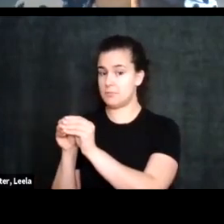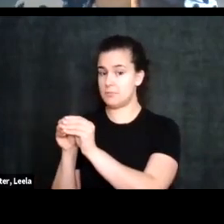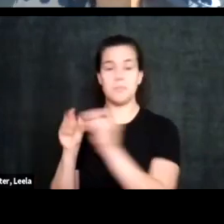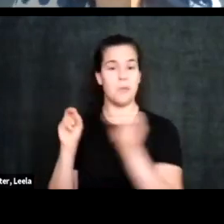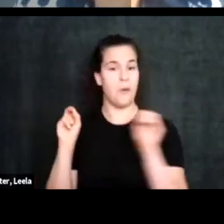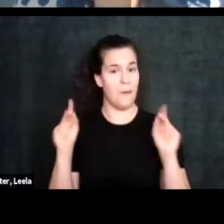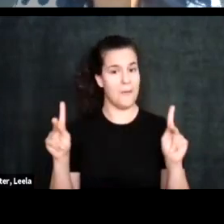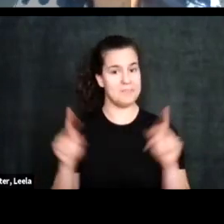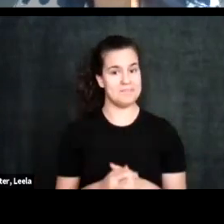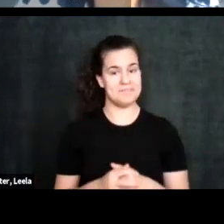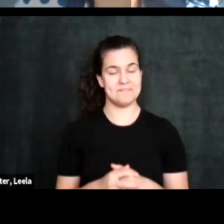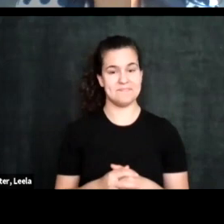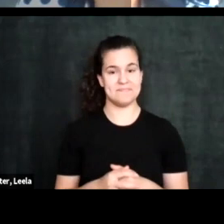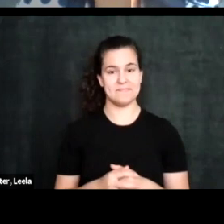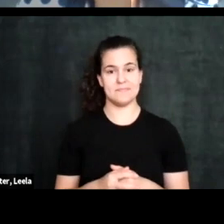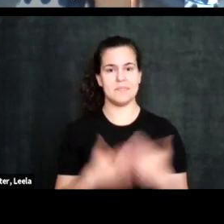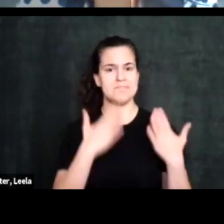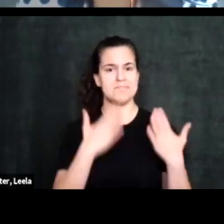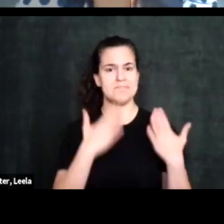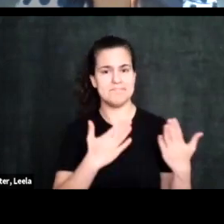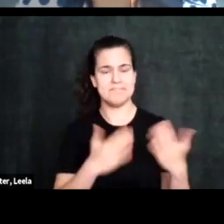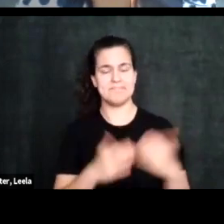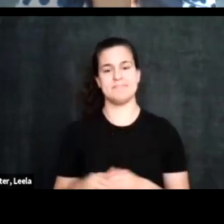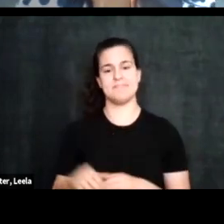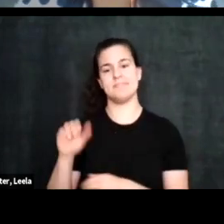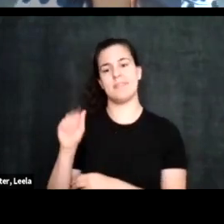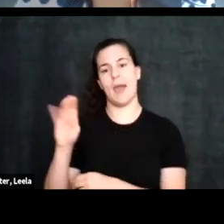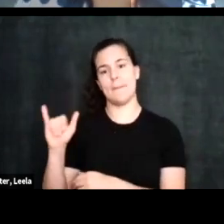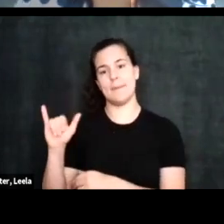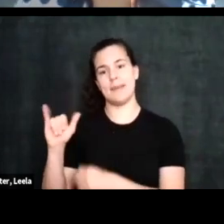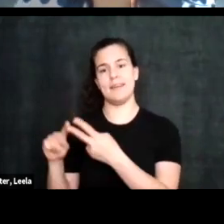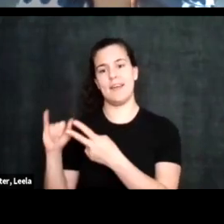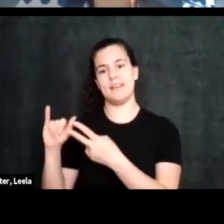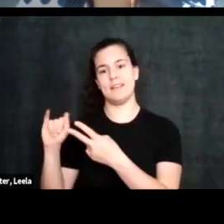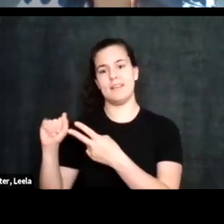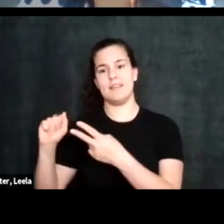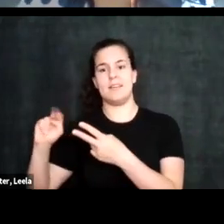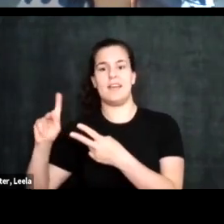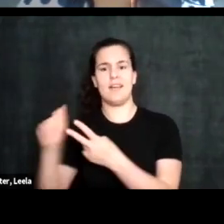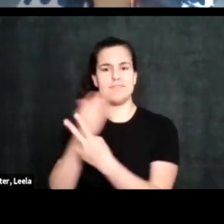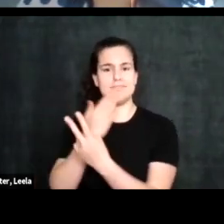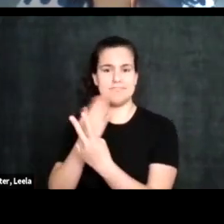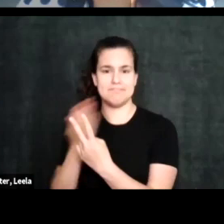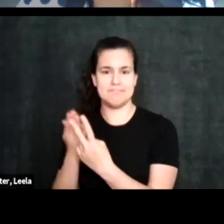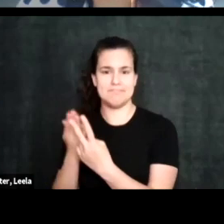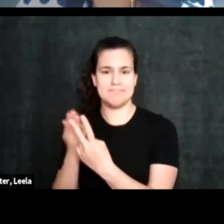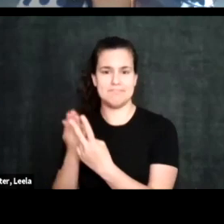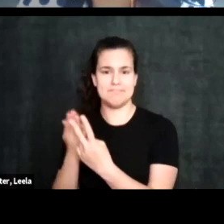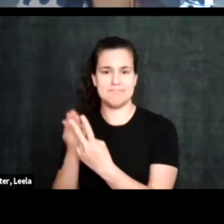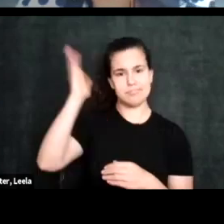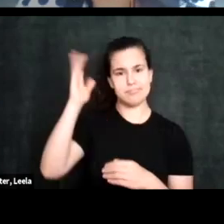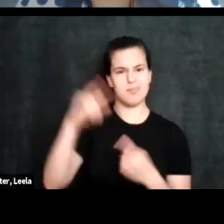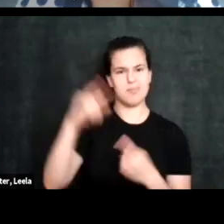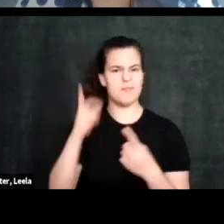All right, so a special thank you to both Miss Abbie and Miss Yinka from Housing for giving you guys this presentation today